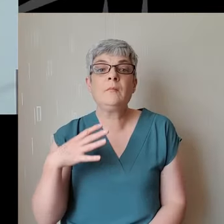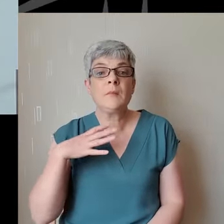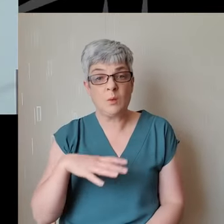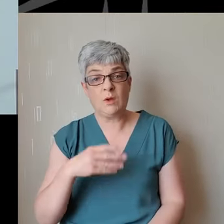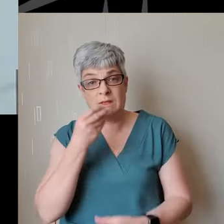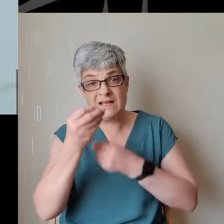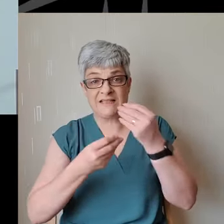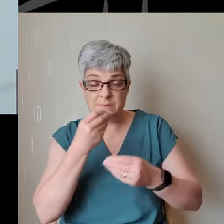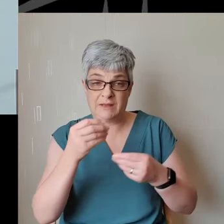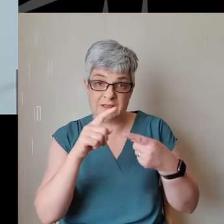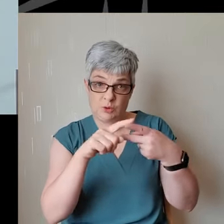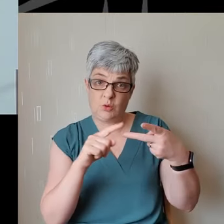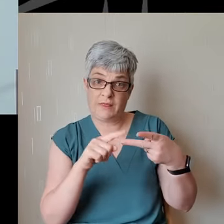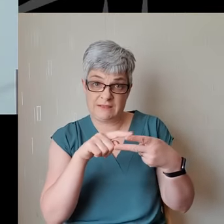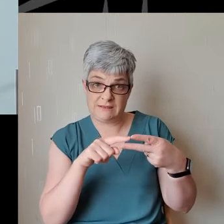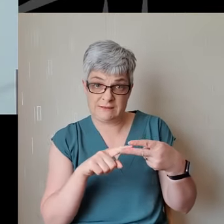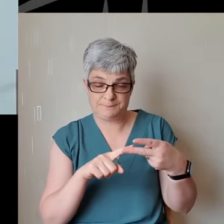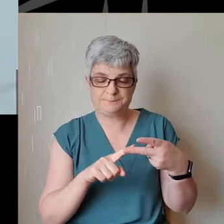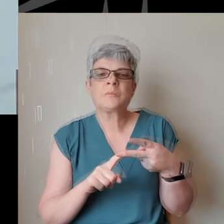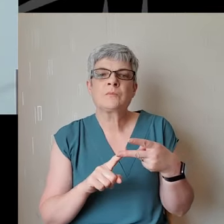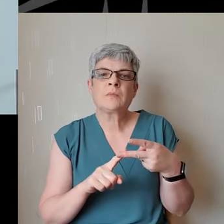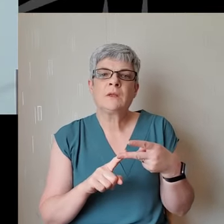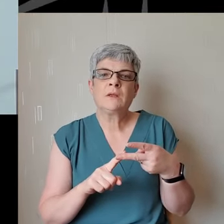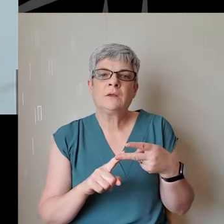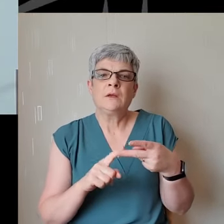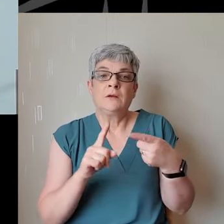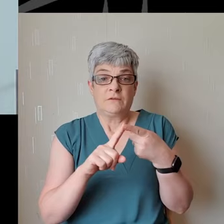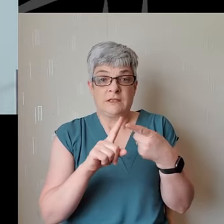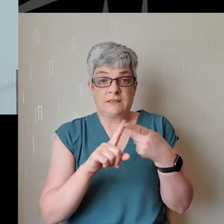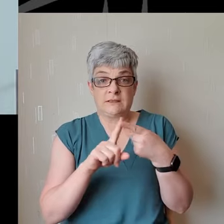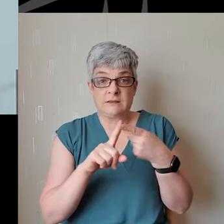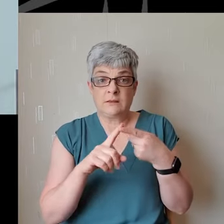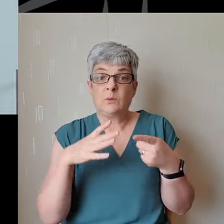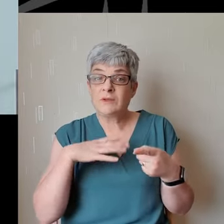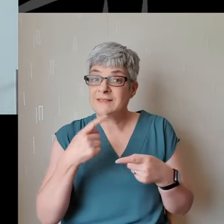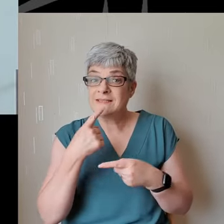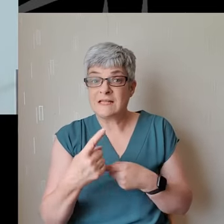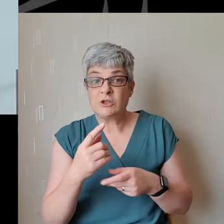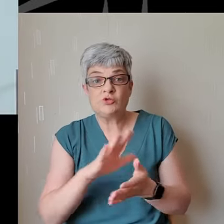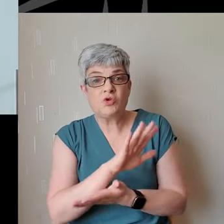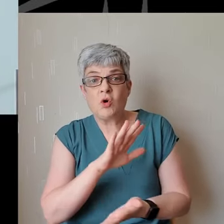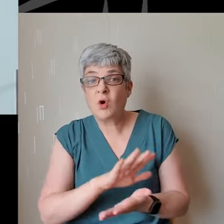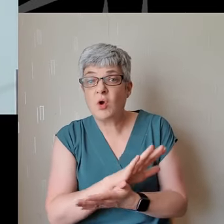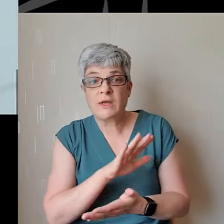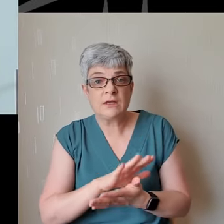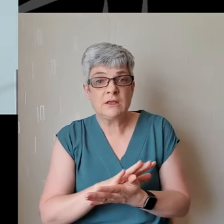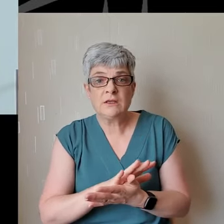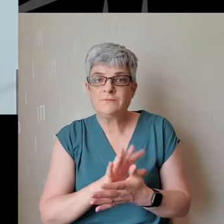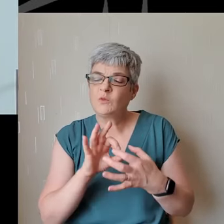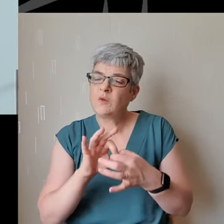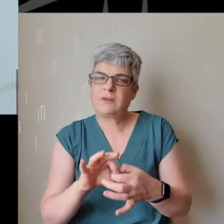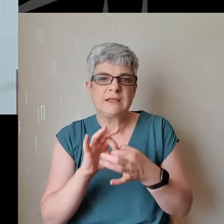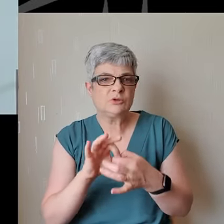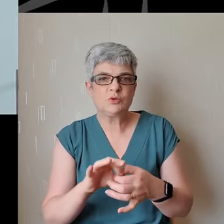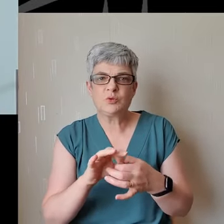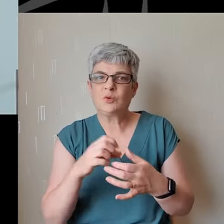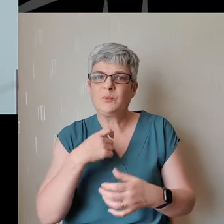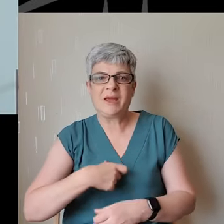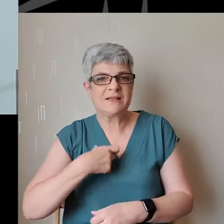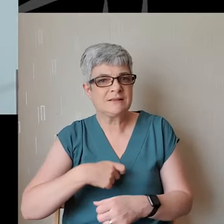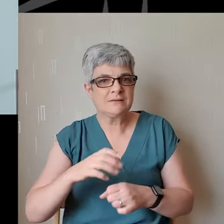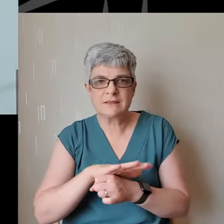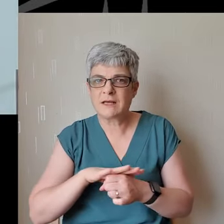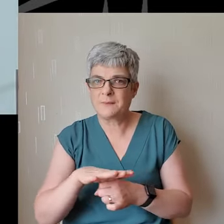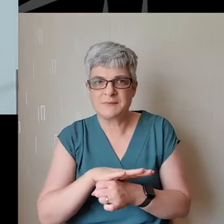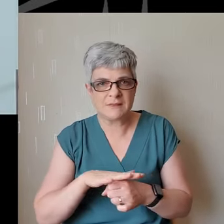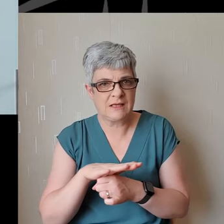that passage that Janice has just read. Firstly, I want to say that joy is not necessarily just tied up with the